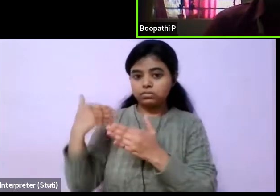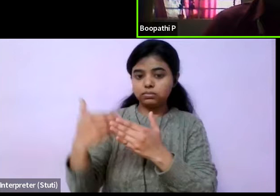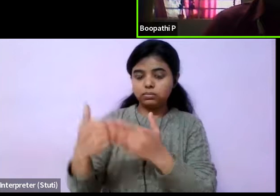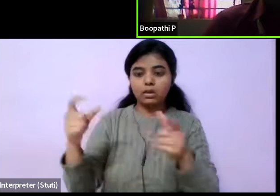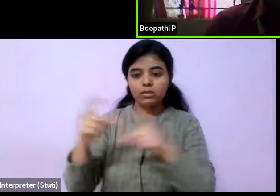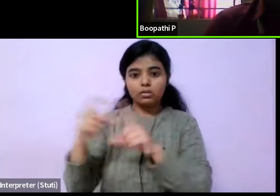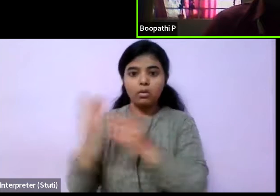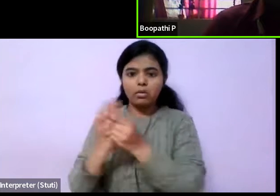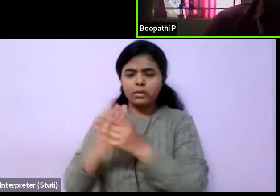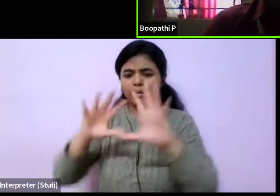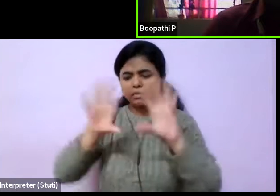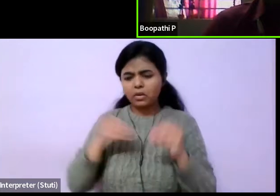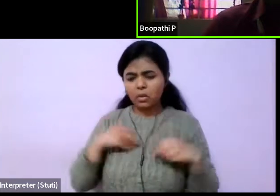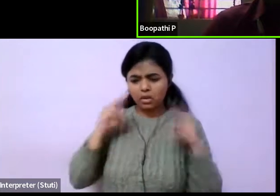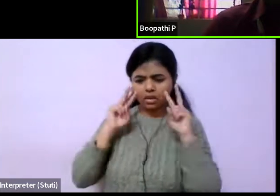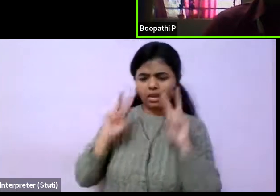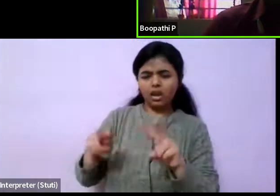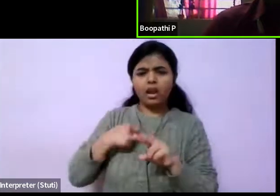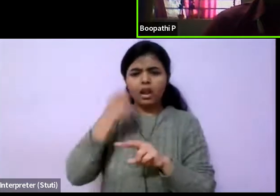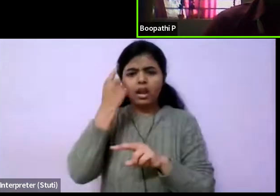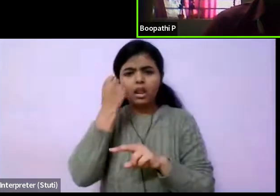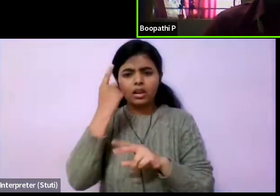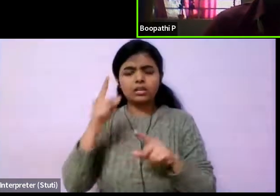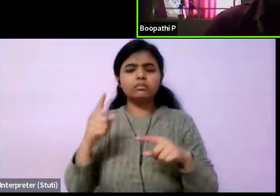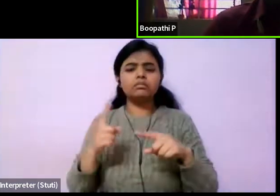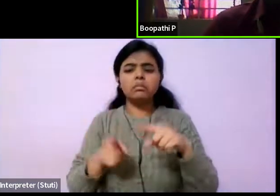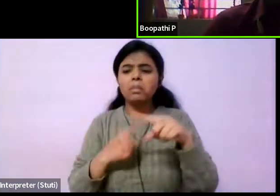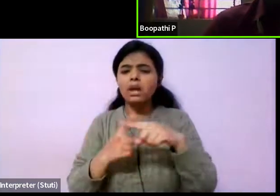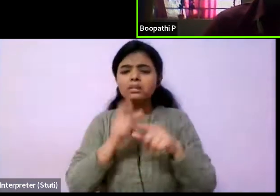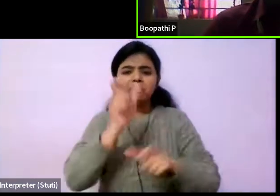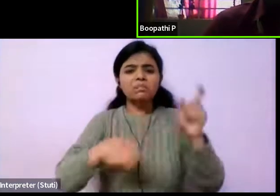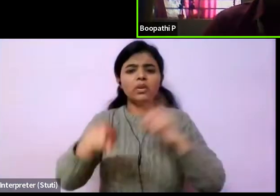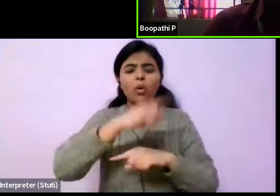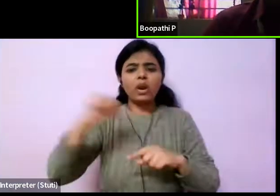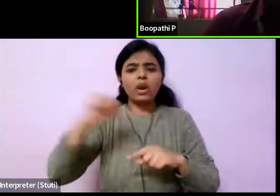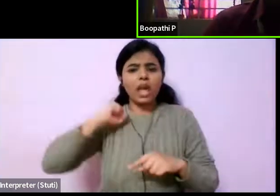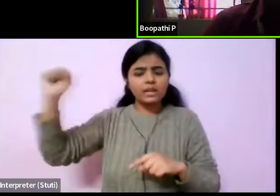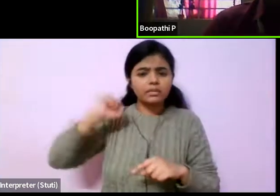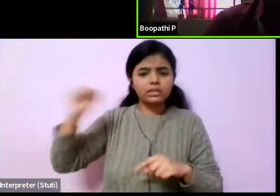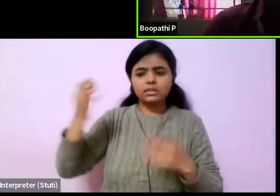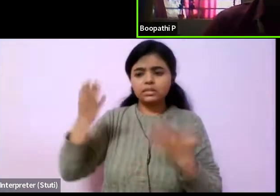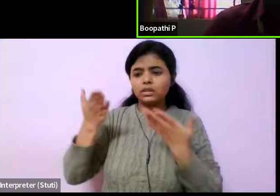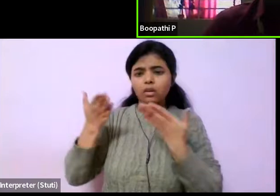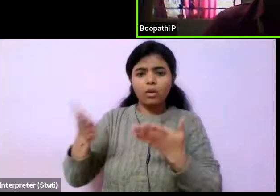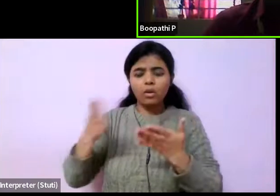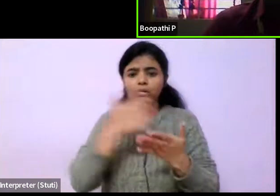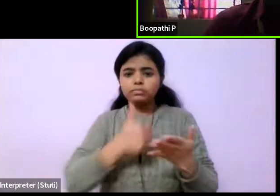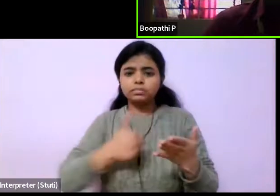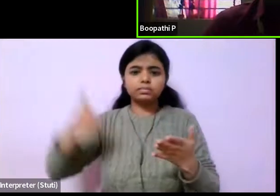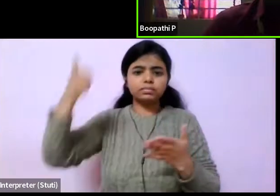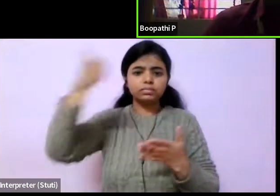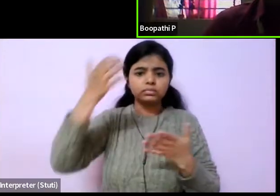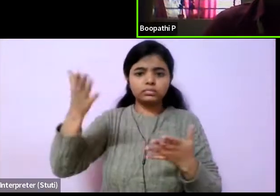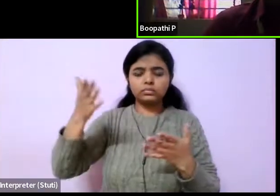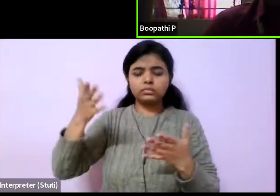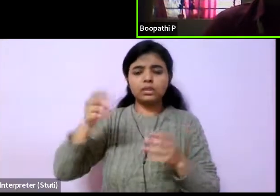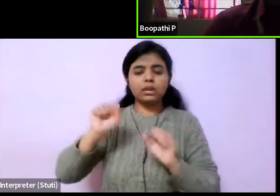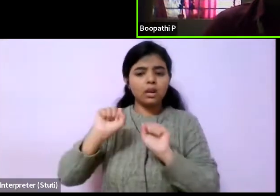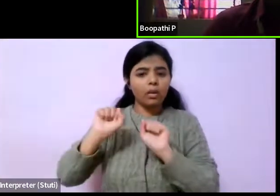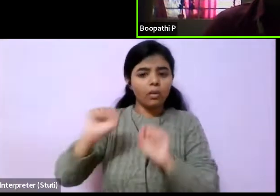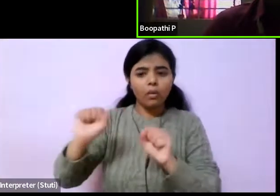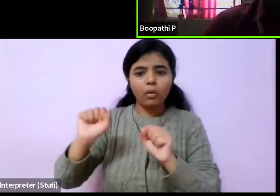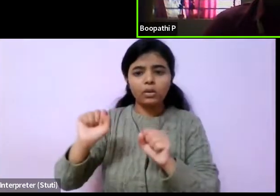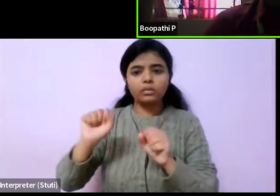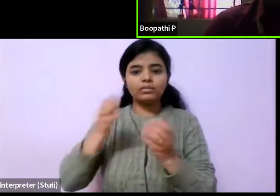how the activist or the activist bodies are also turning